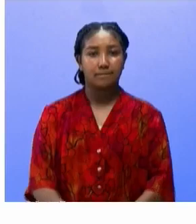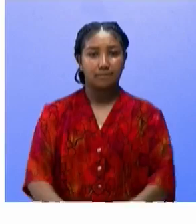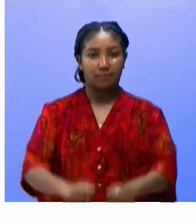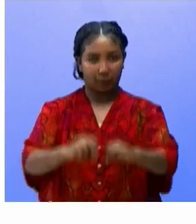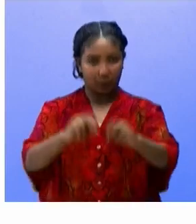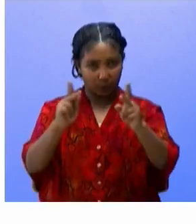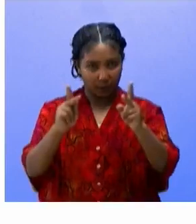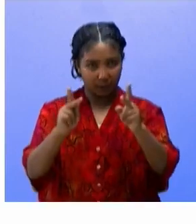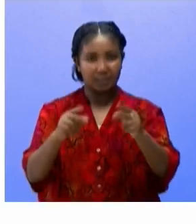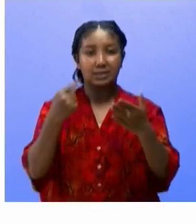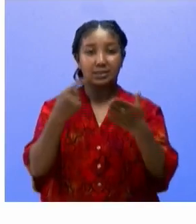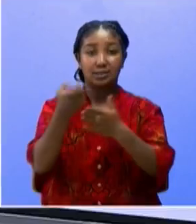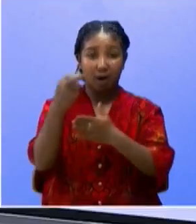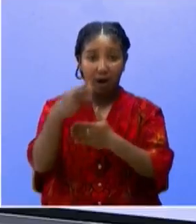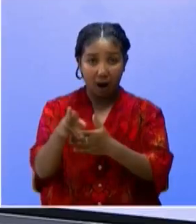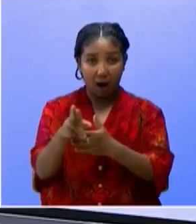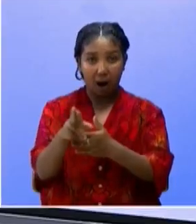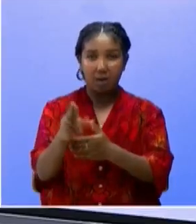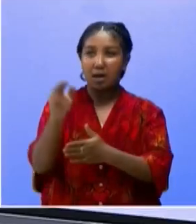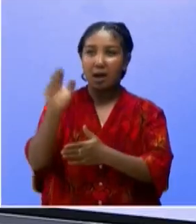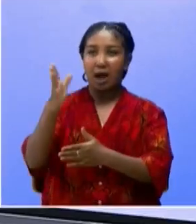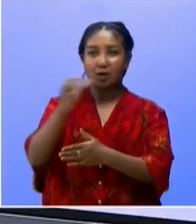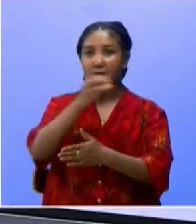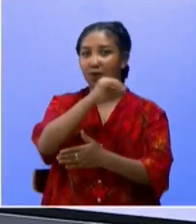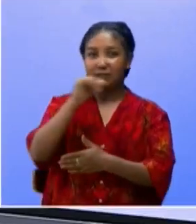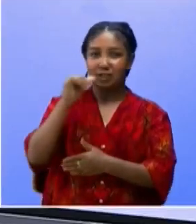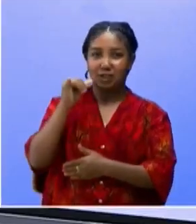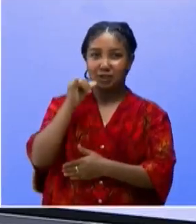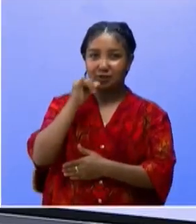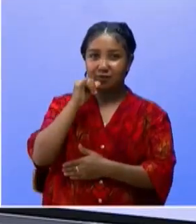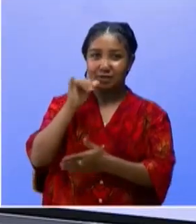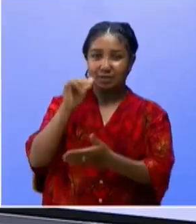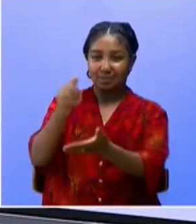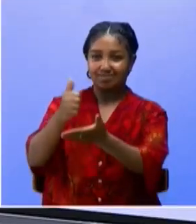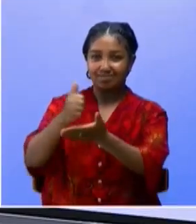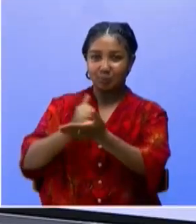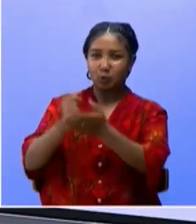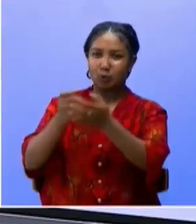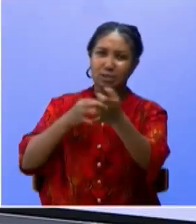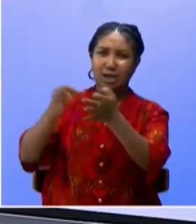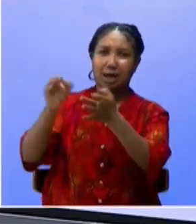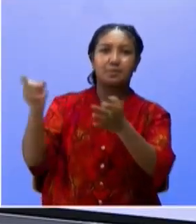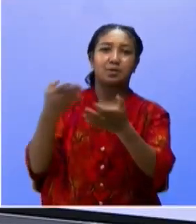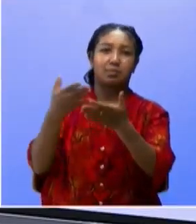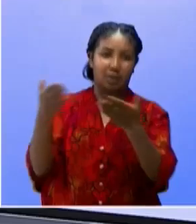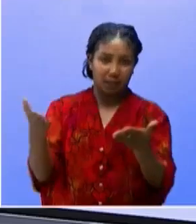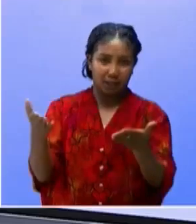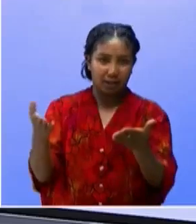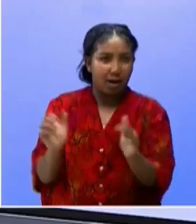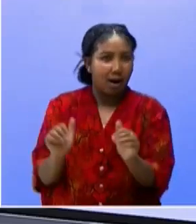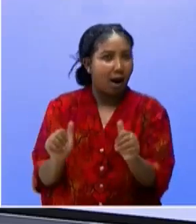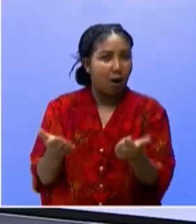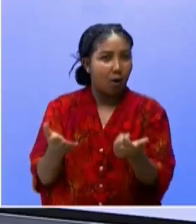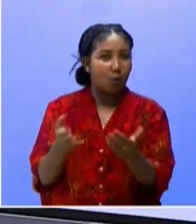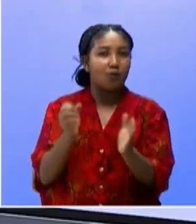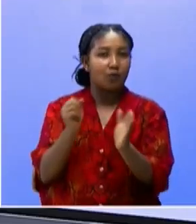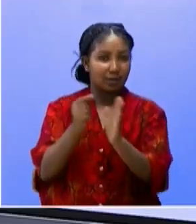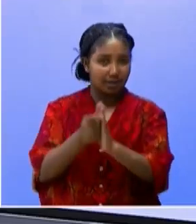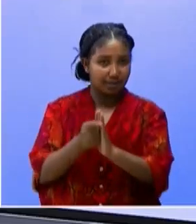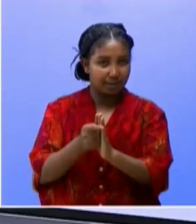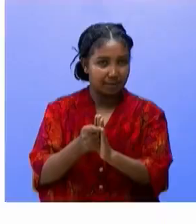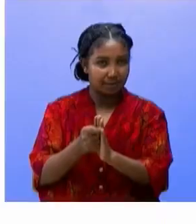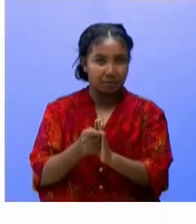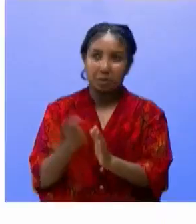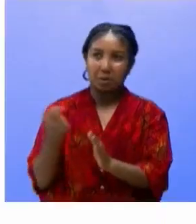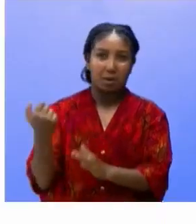Okay? These are the kind of adjectives that can help you to describe something. How? For example, it can